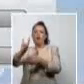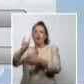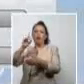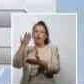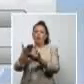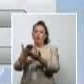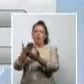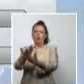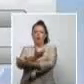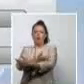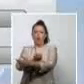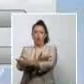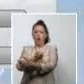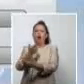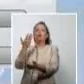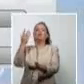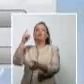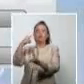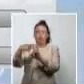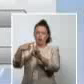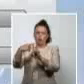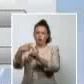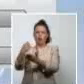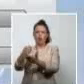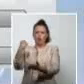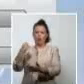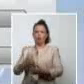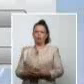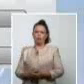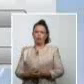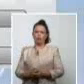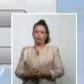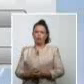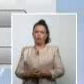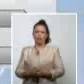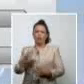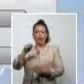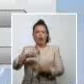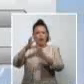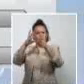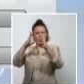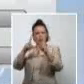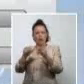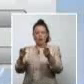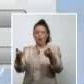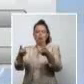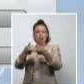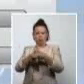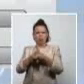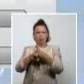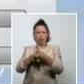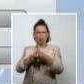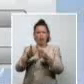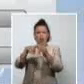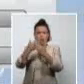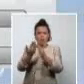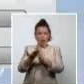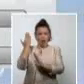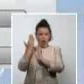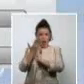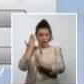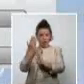in Santiago de Cuba Laboratory, 183. These tests allowed the diagnosis of the 20